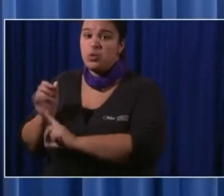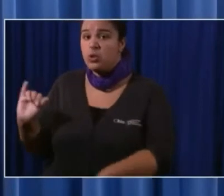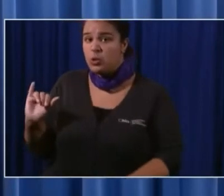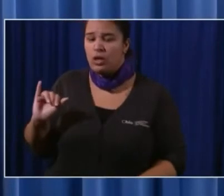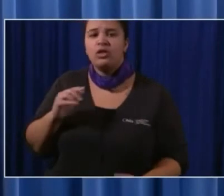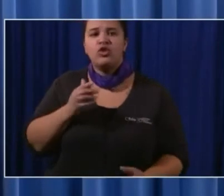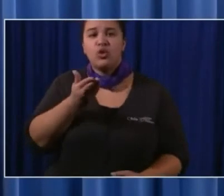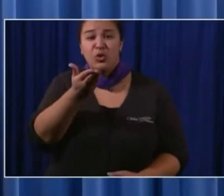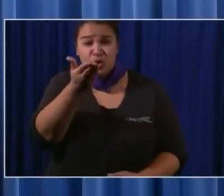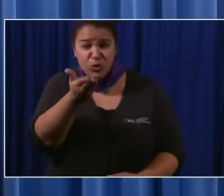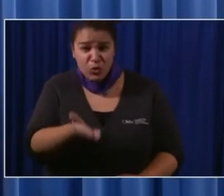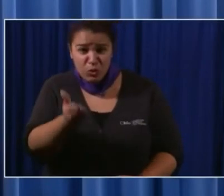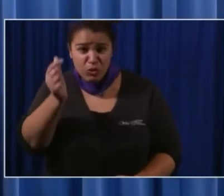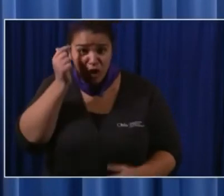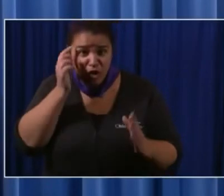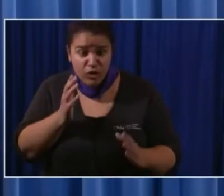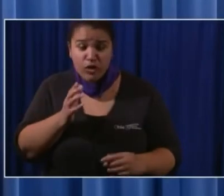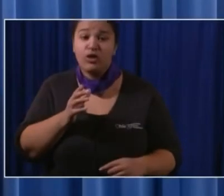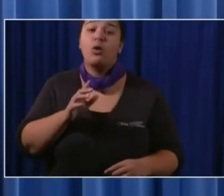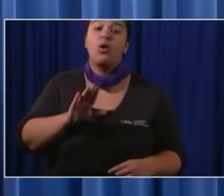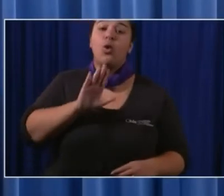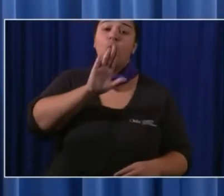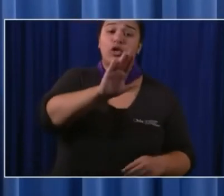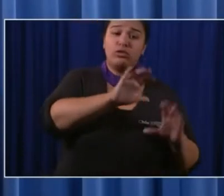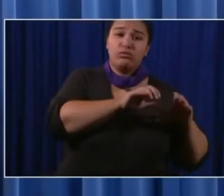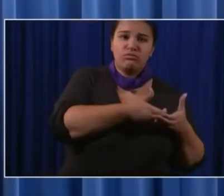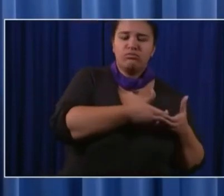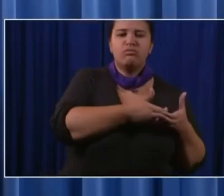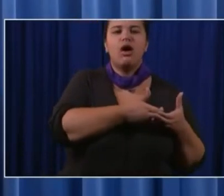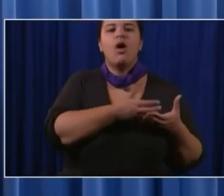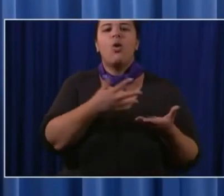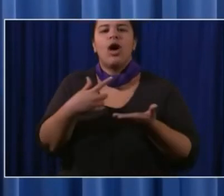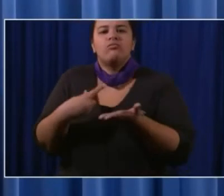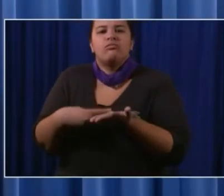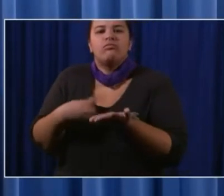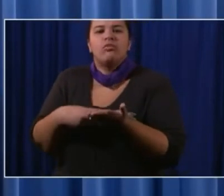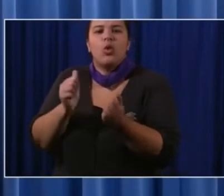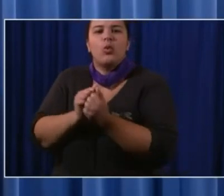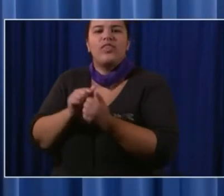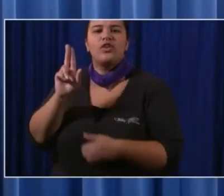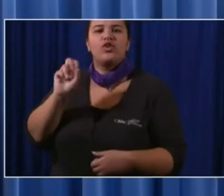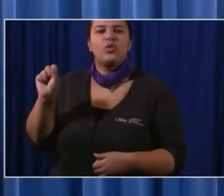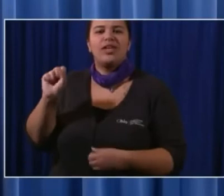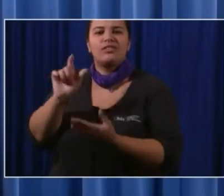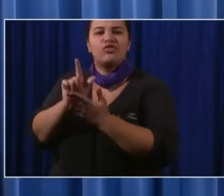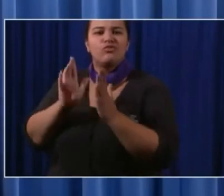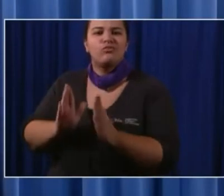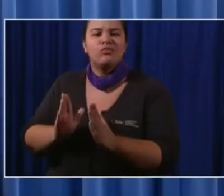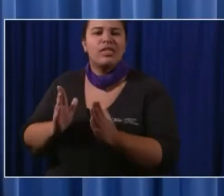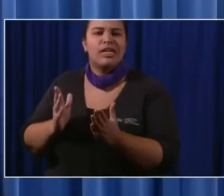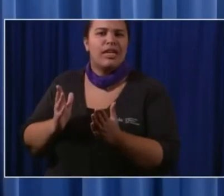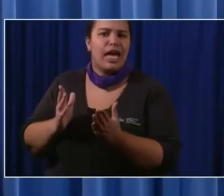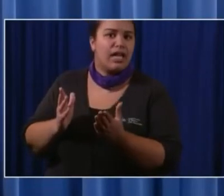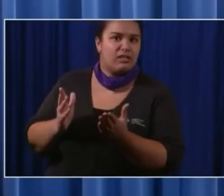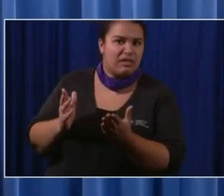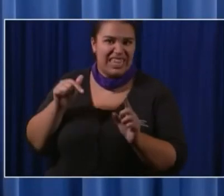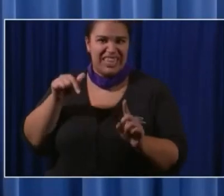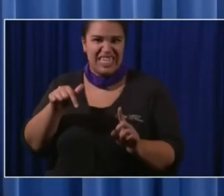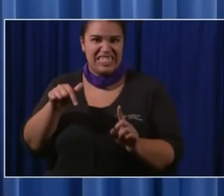with investigators, and what assurances can you provide that this scandal might not implicate someone